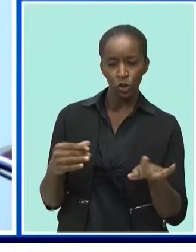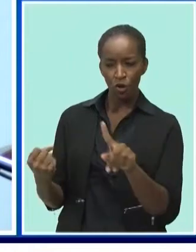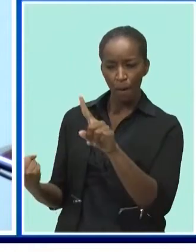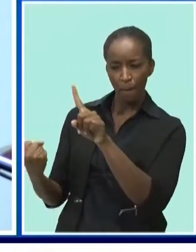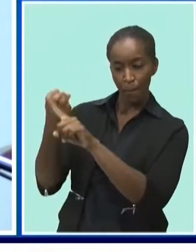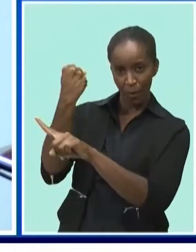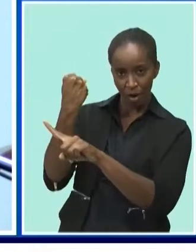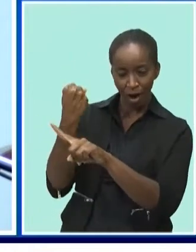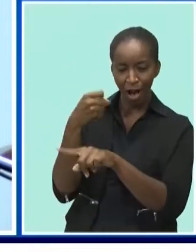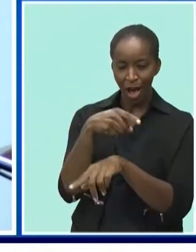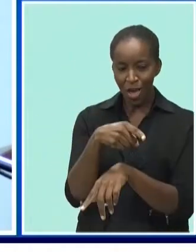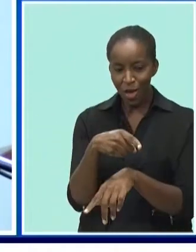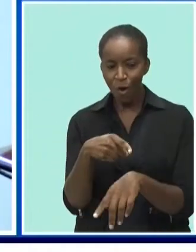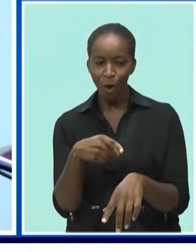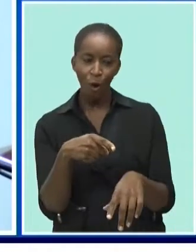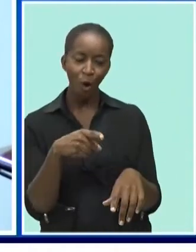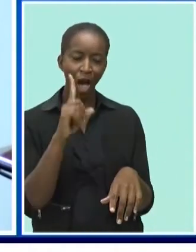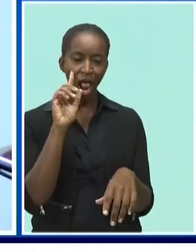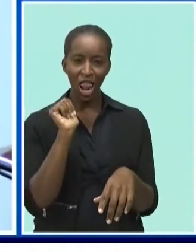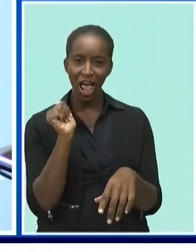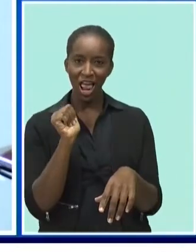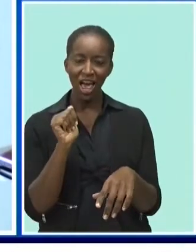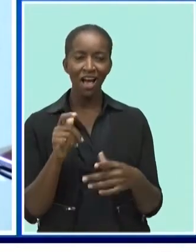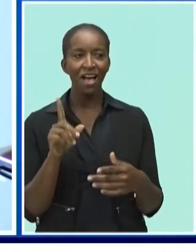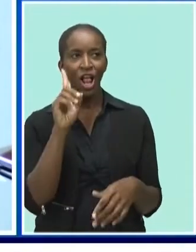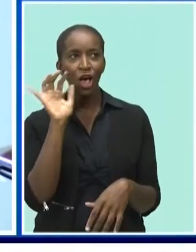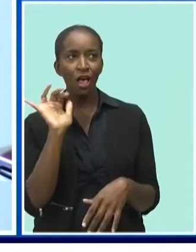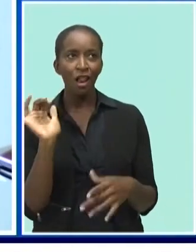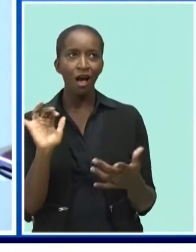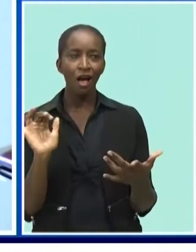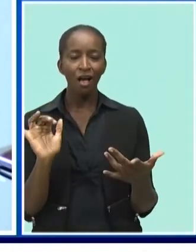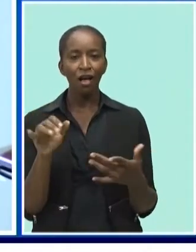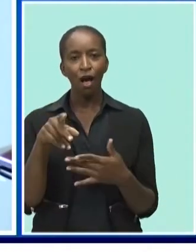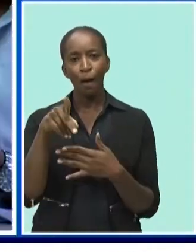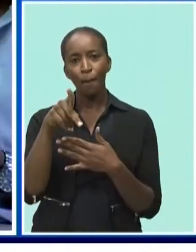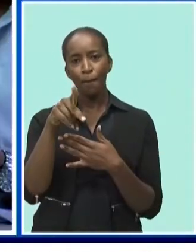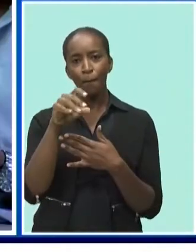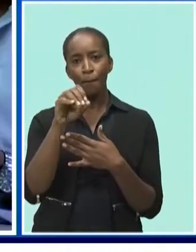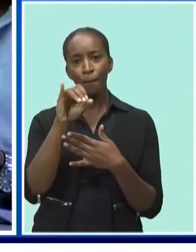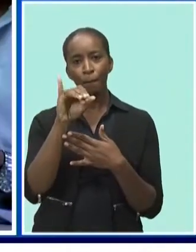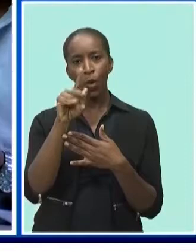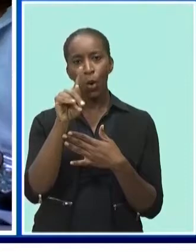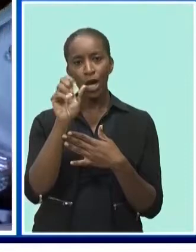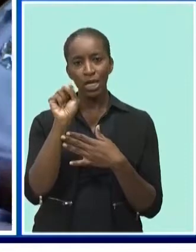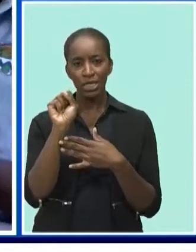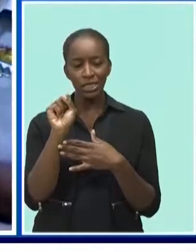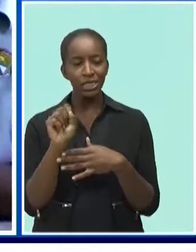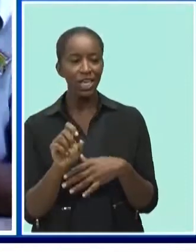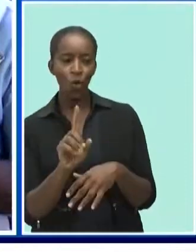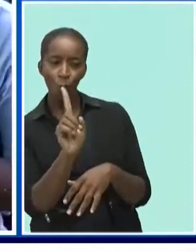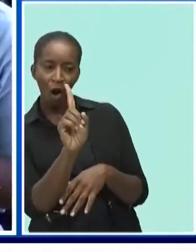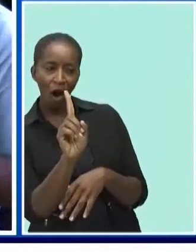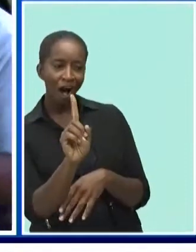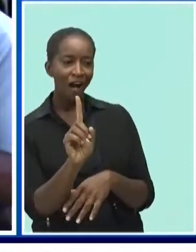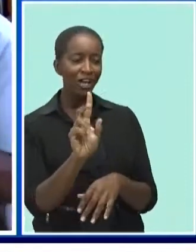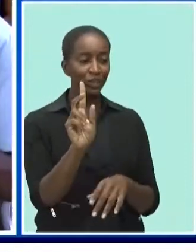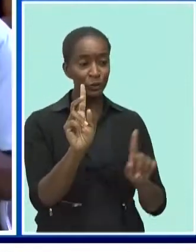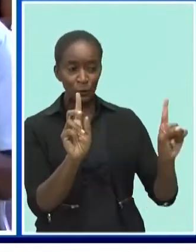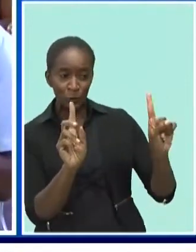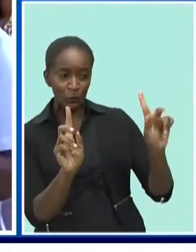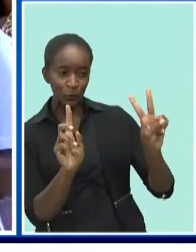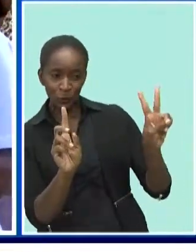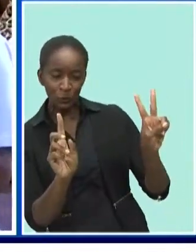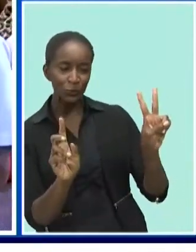Yes. So student on teacher attacks to score points. During the meeting, teachers were also provided with a